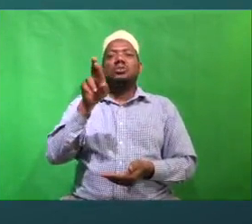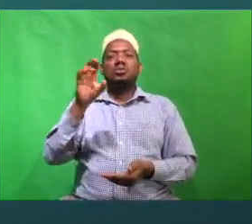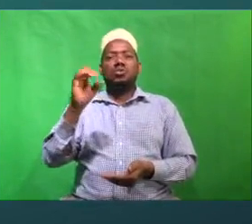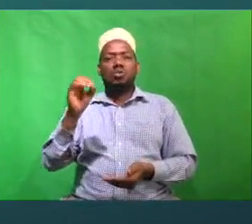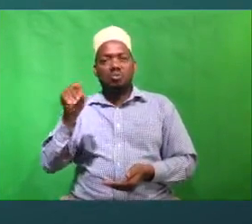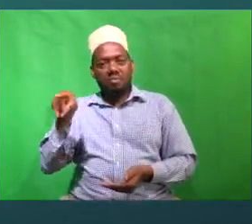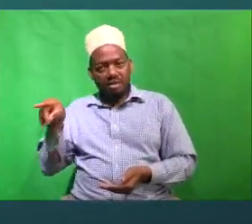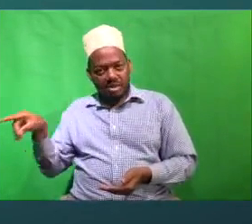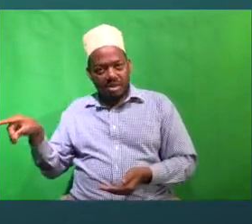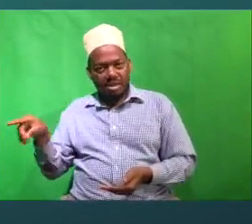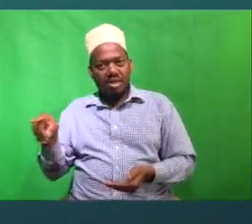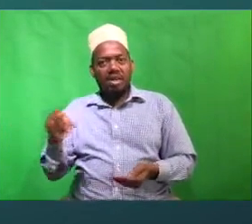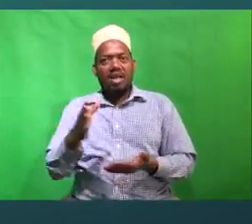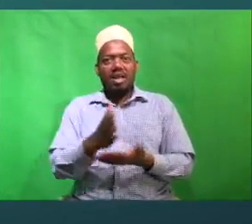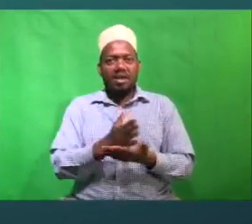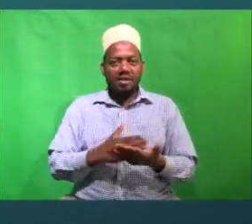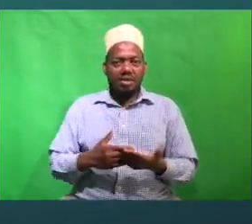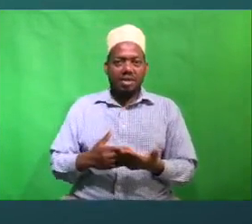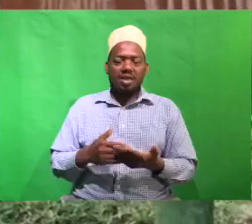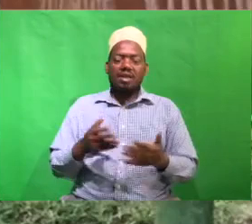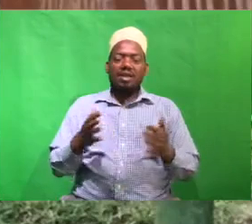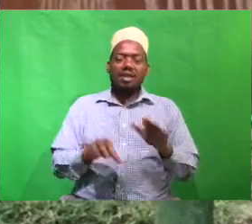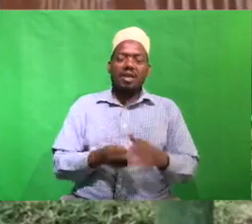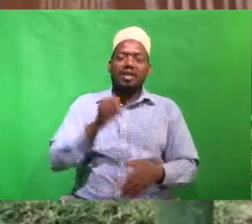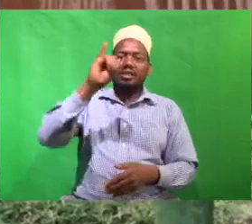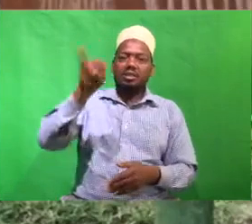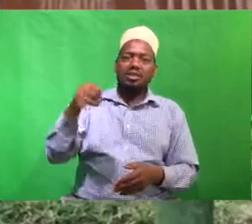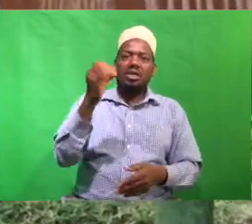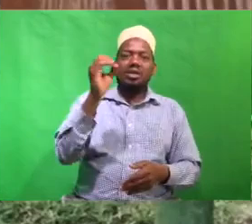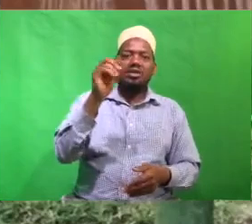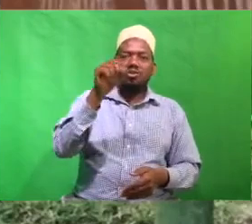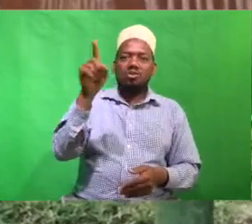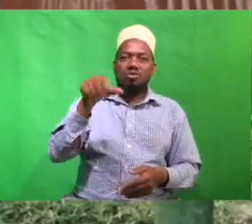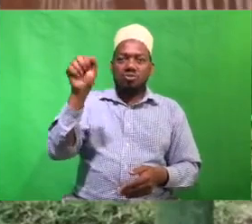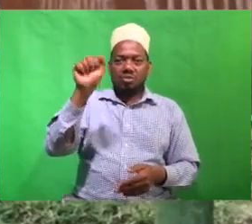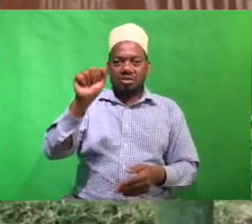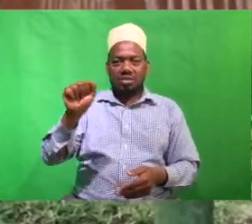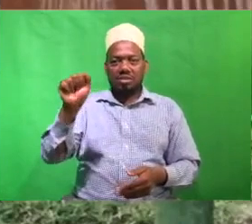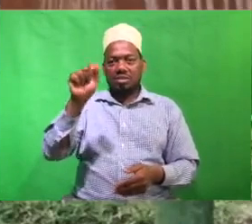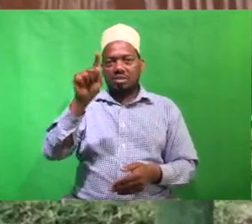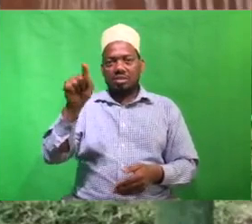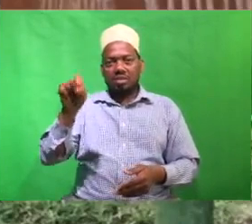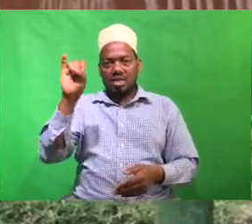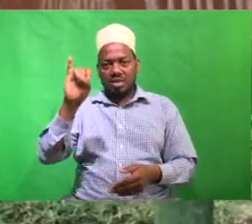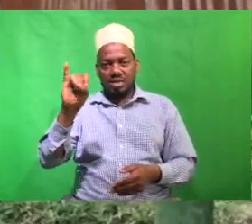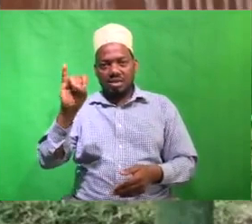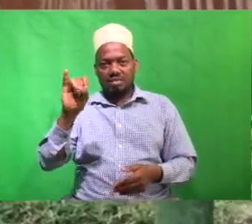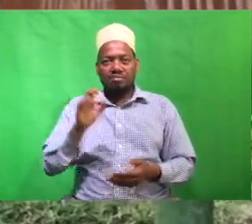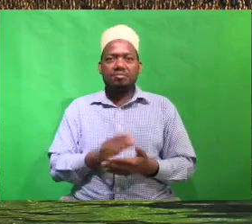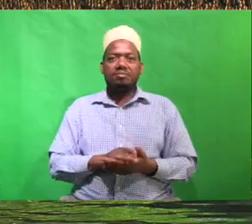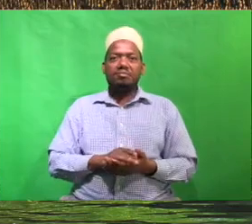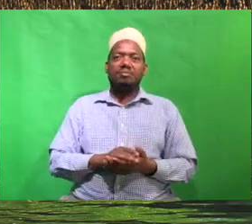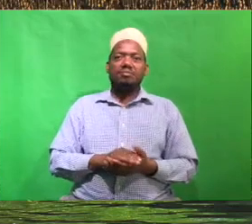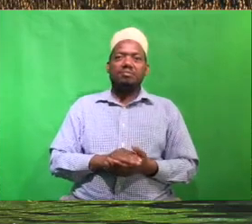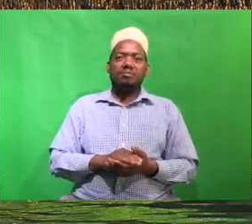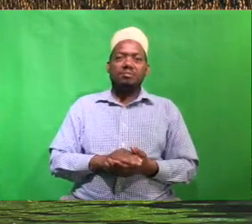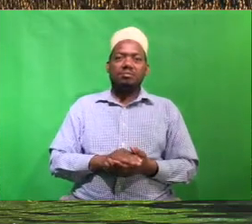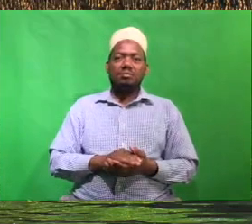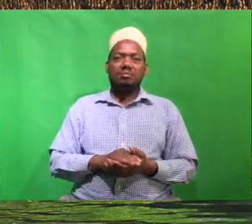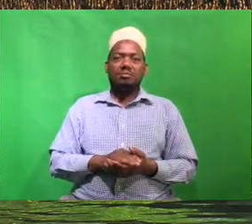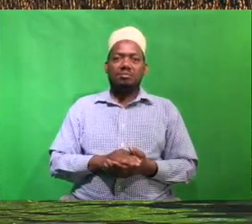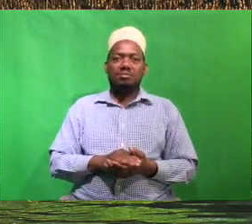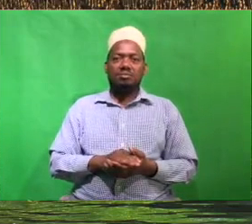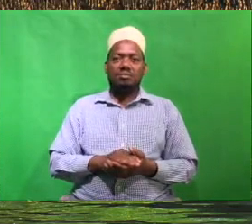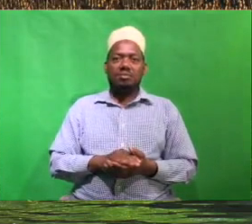rainforests such as Rufiji Vales, we know here Jozani, and a mangrove area. Mangrove, we can say, is an area where